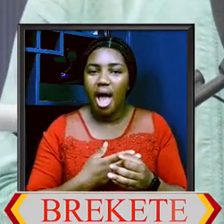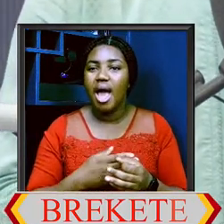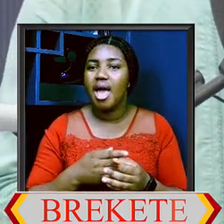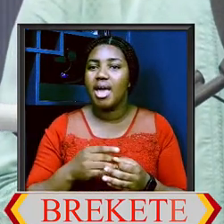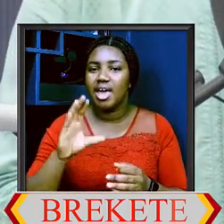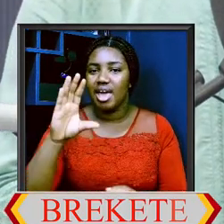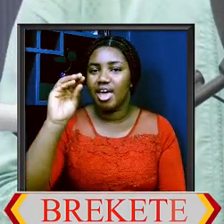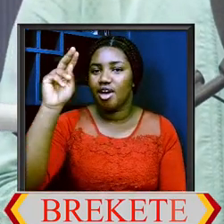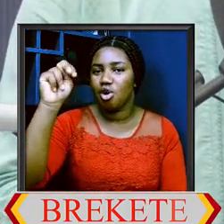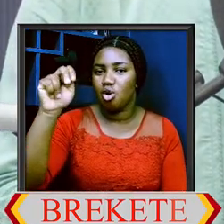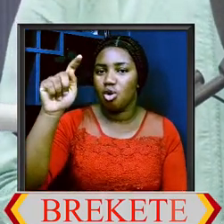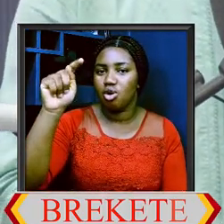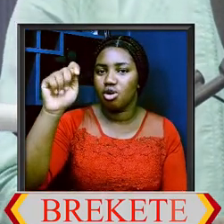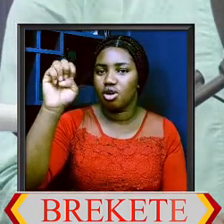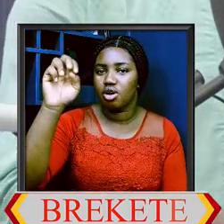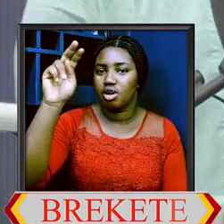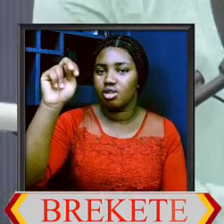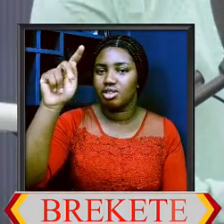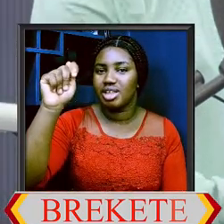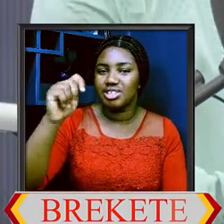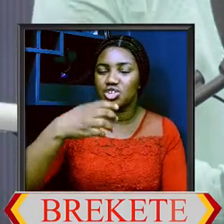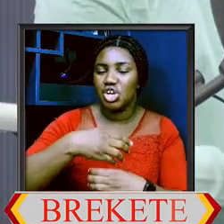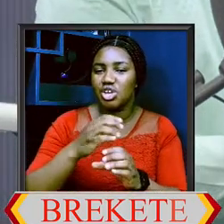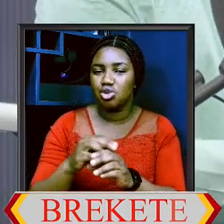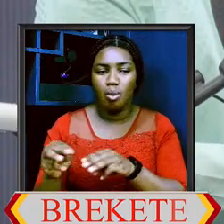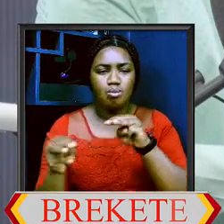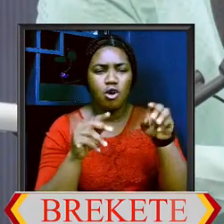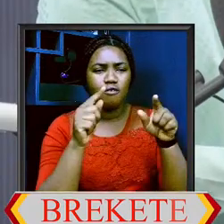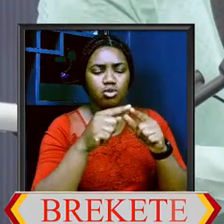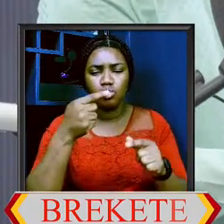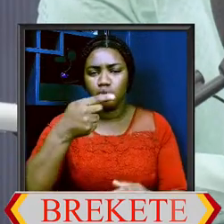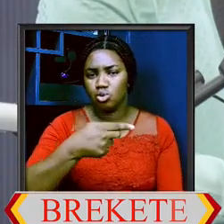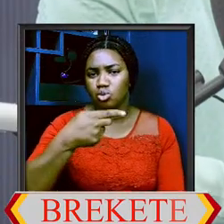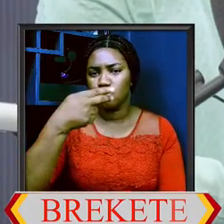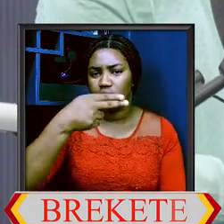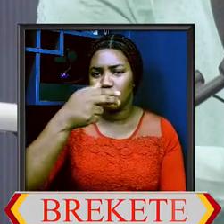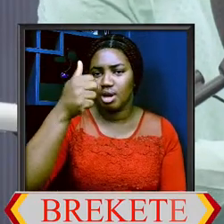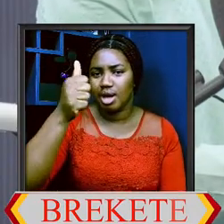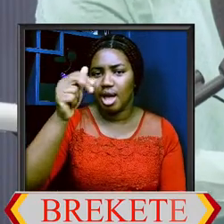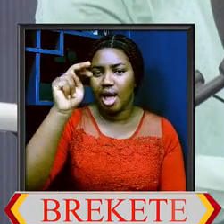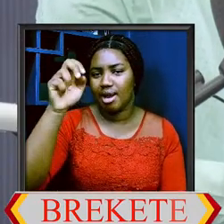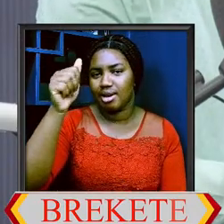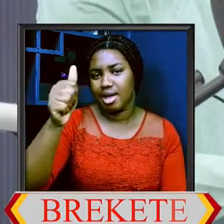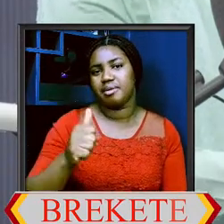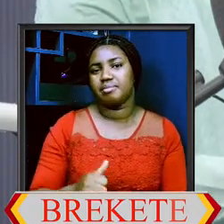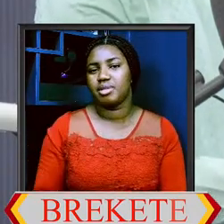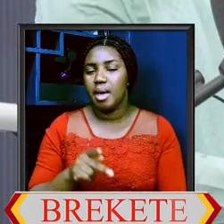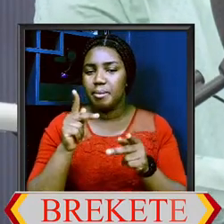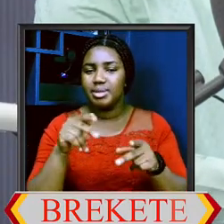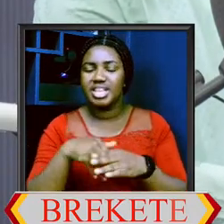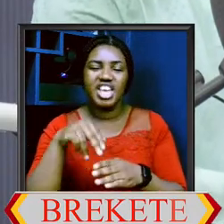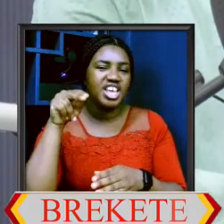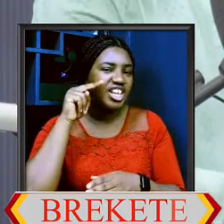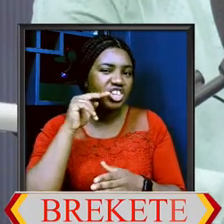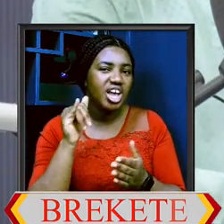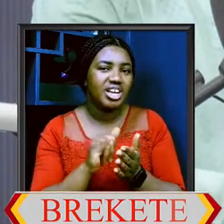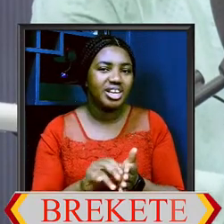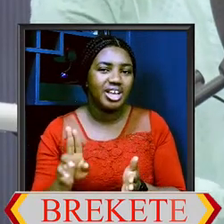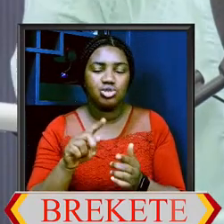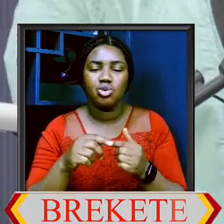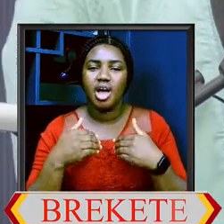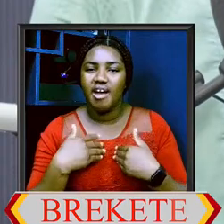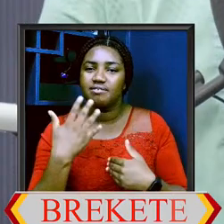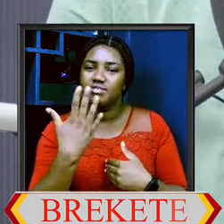and Co so person way day for Nigeria they been get like